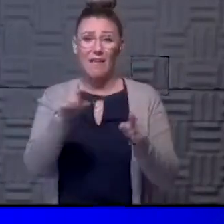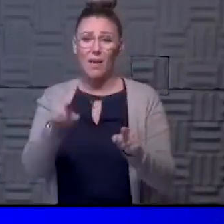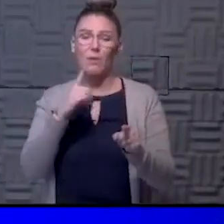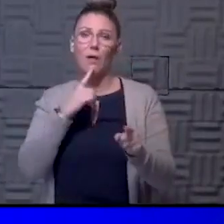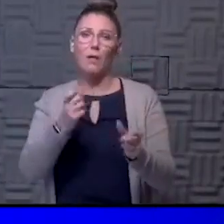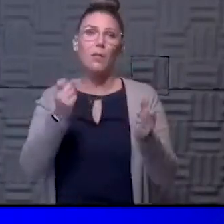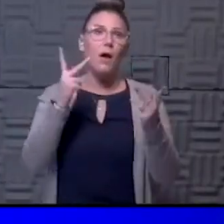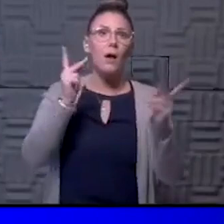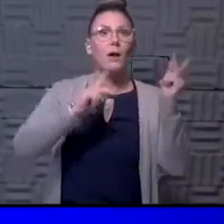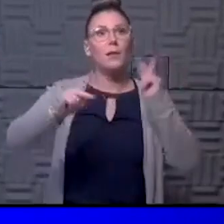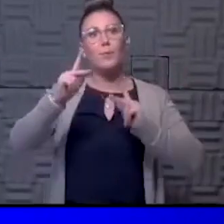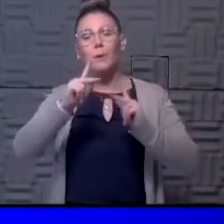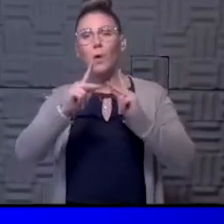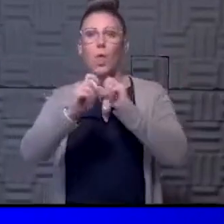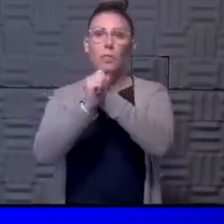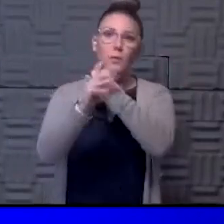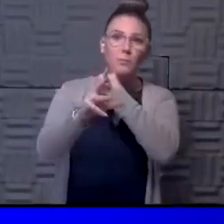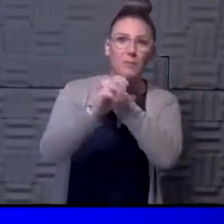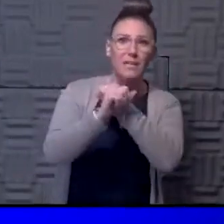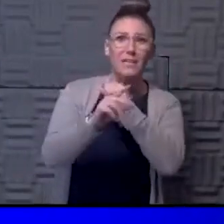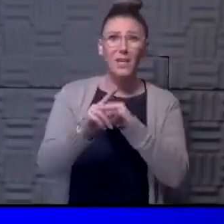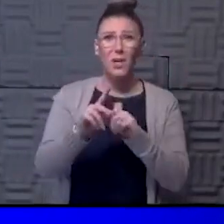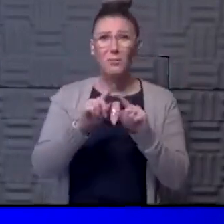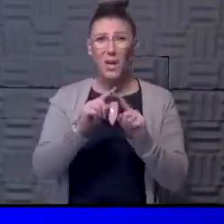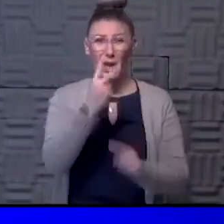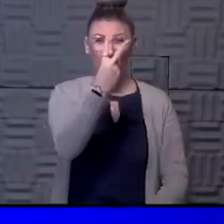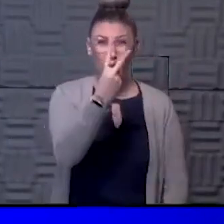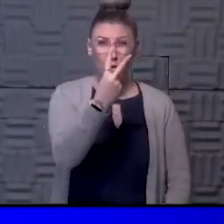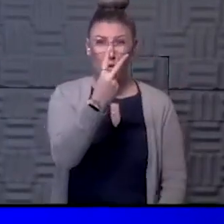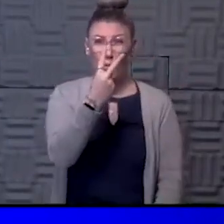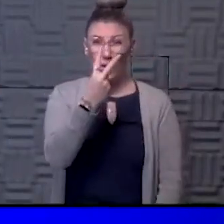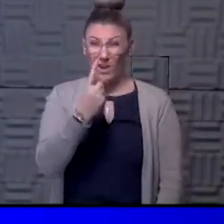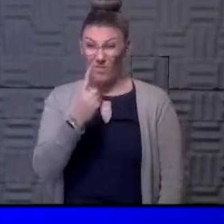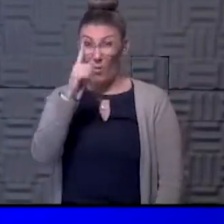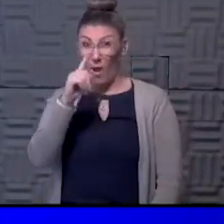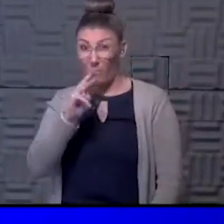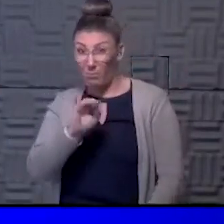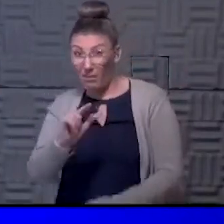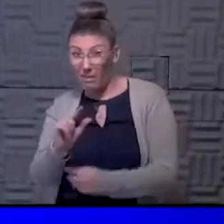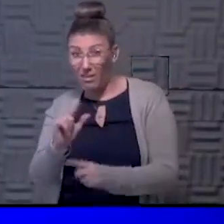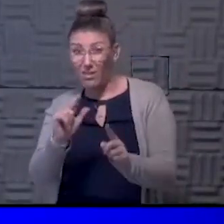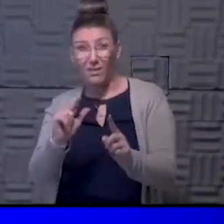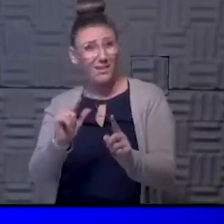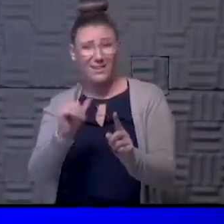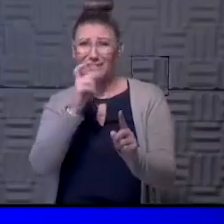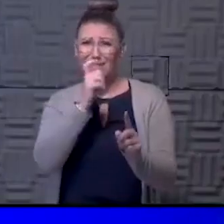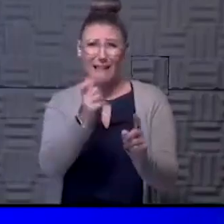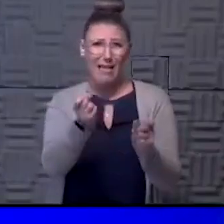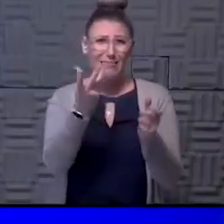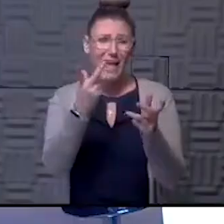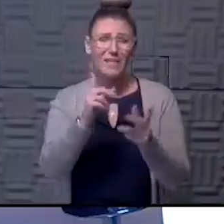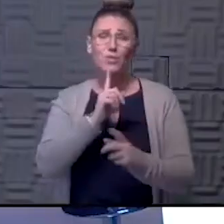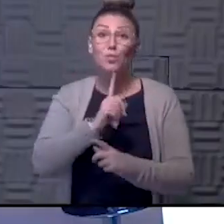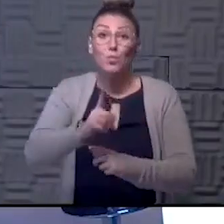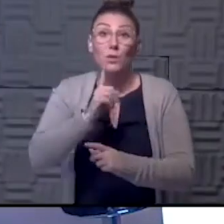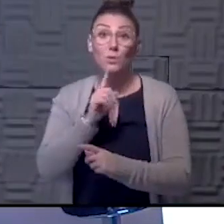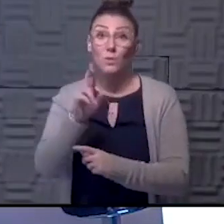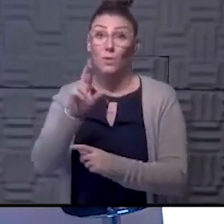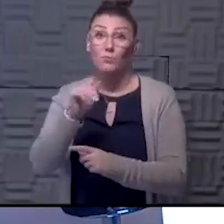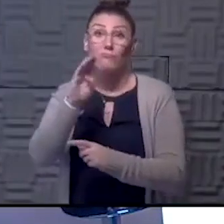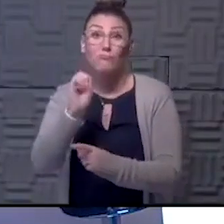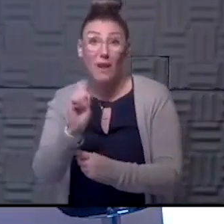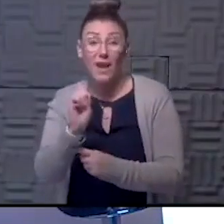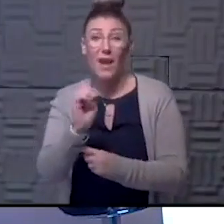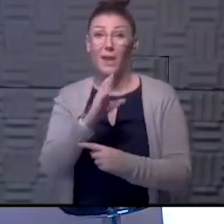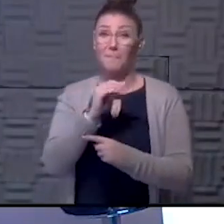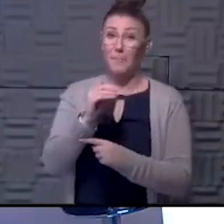press. 2 cases out of 1 million is not very much. So it's very exceedingly rare. Yeah, I think